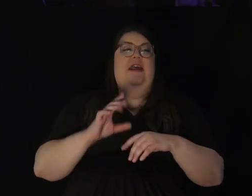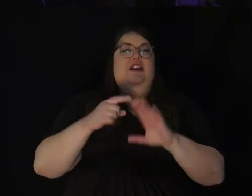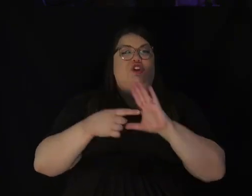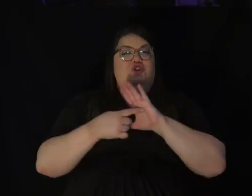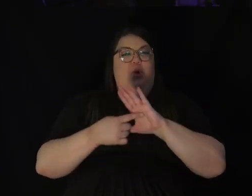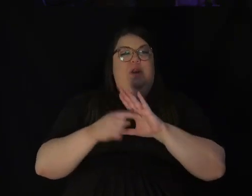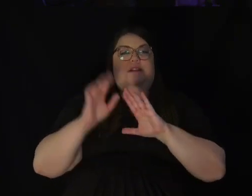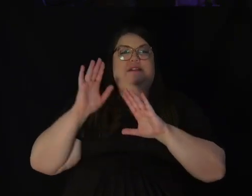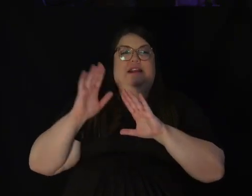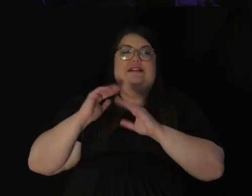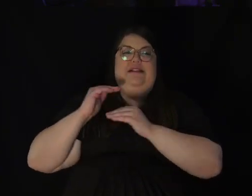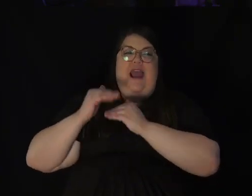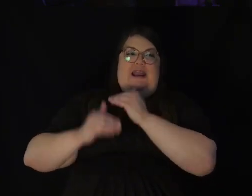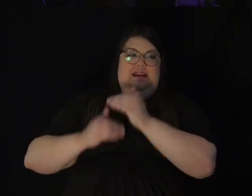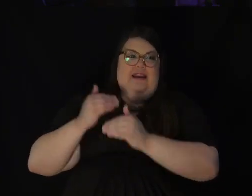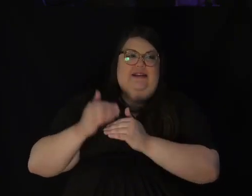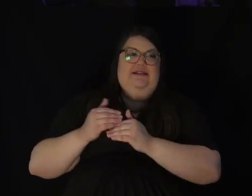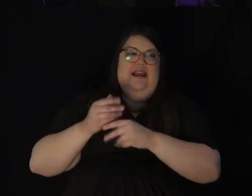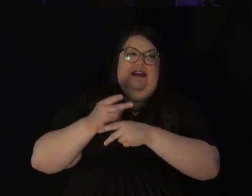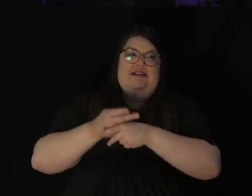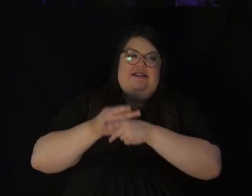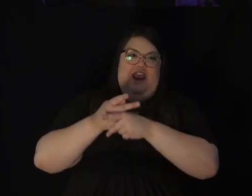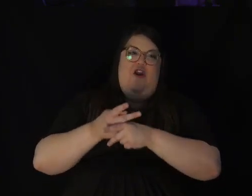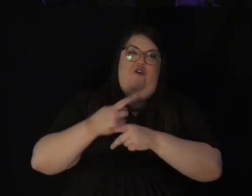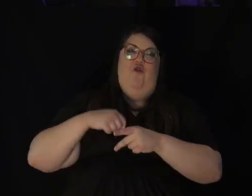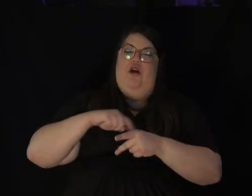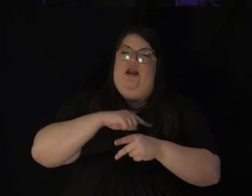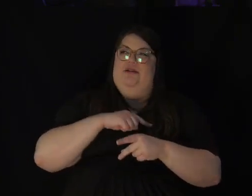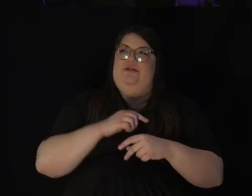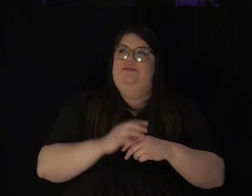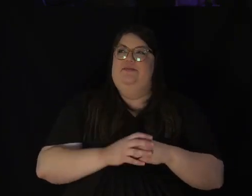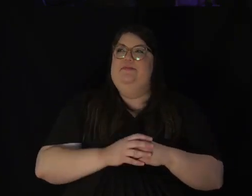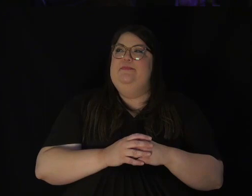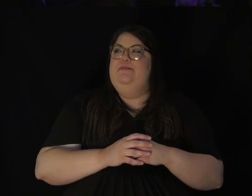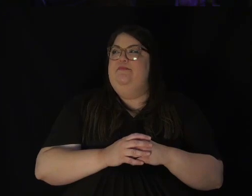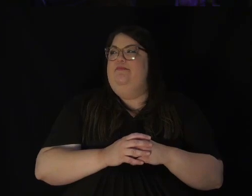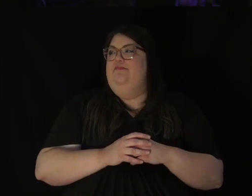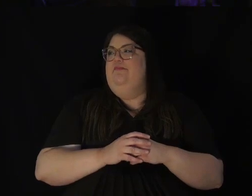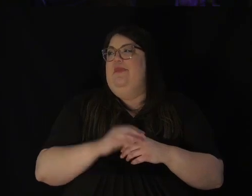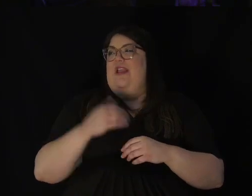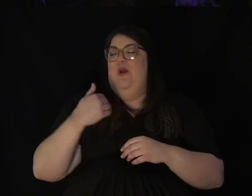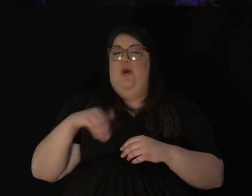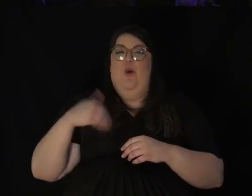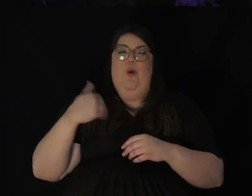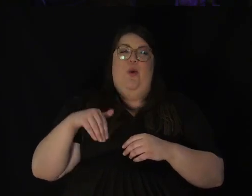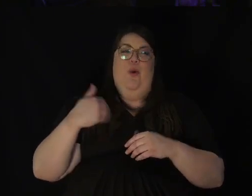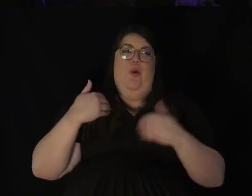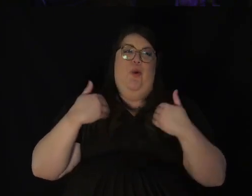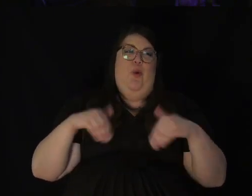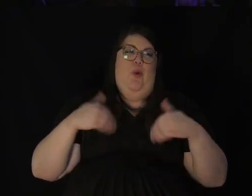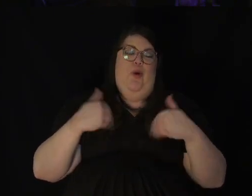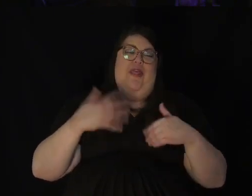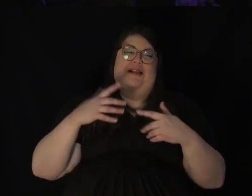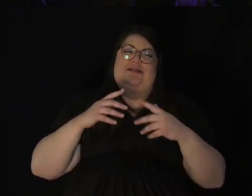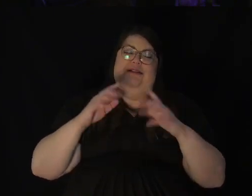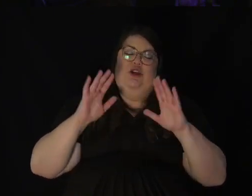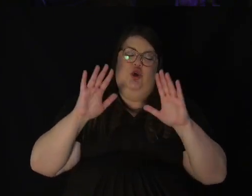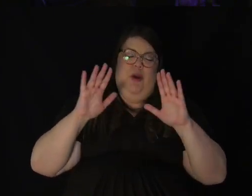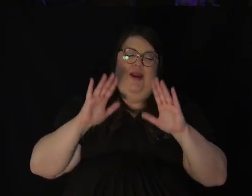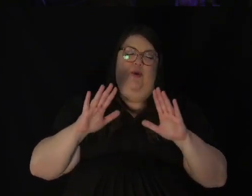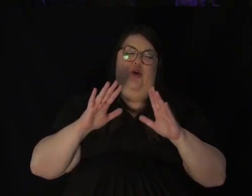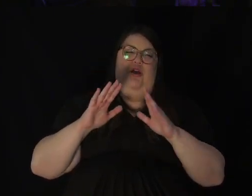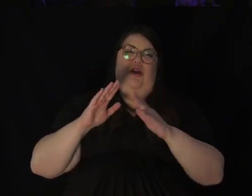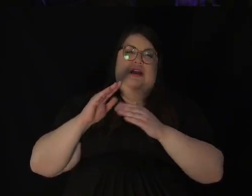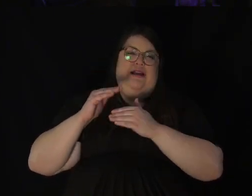his kindness and his care for us. I mean, that's incredible kindness and